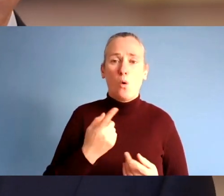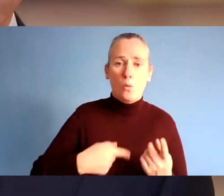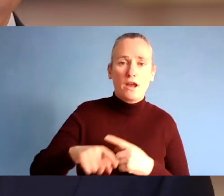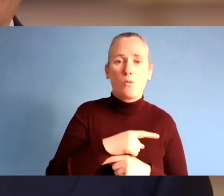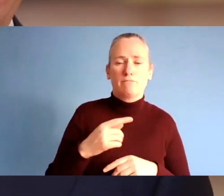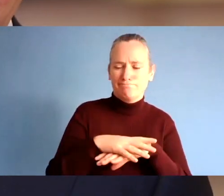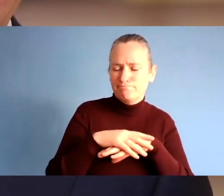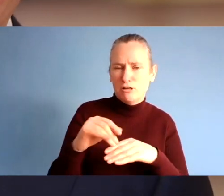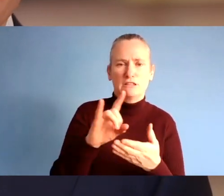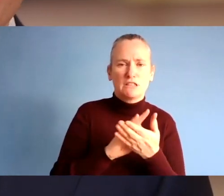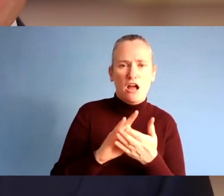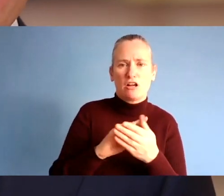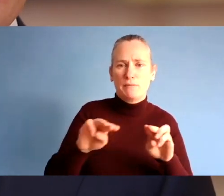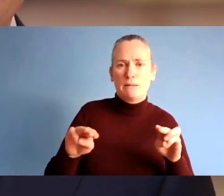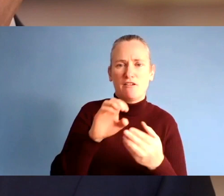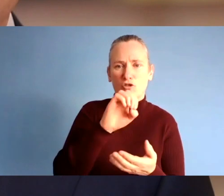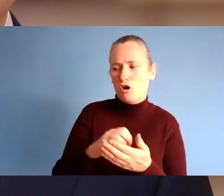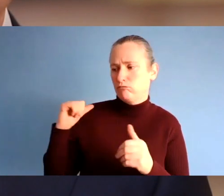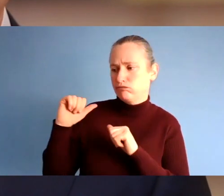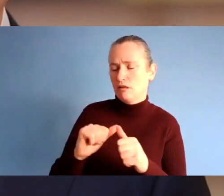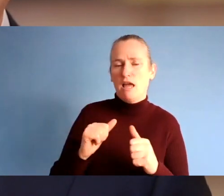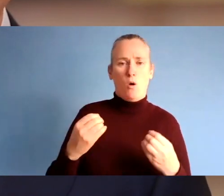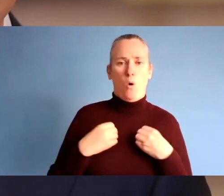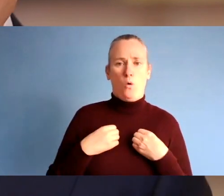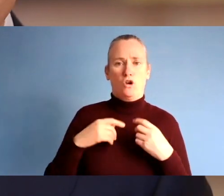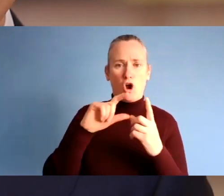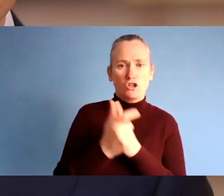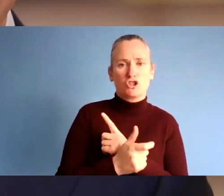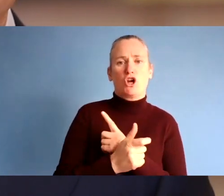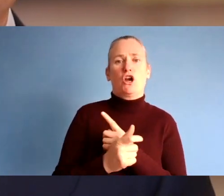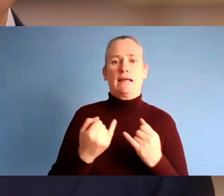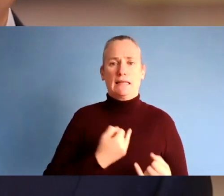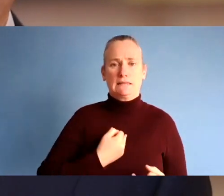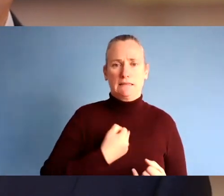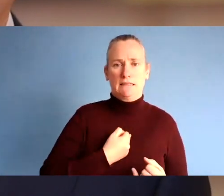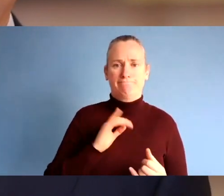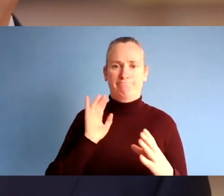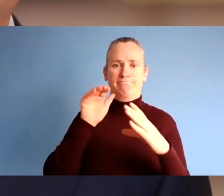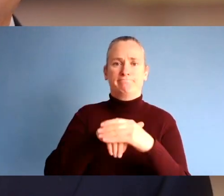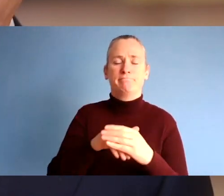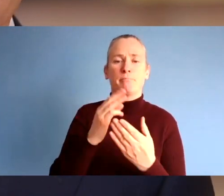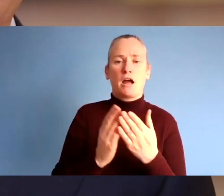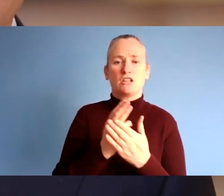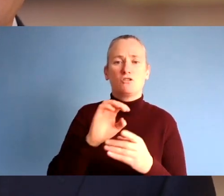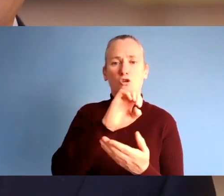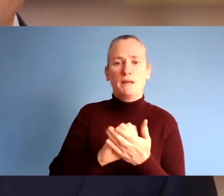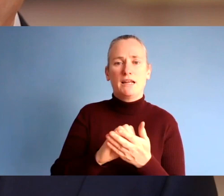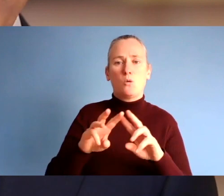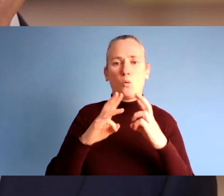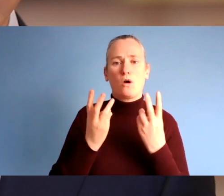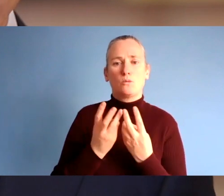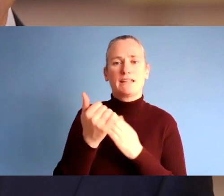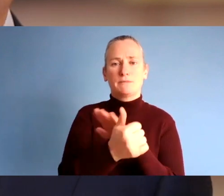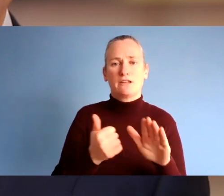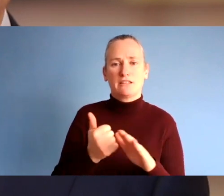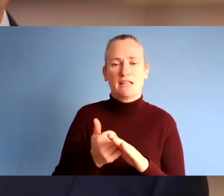ancient peoples of Europe, with a unique culture and identity woven into and part of the European and worldwide experience. While